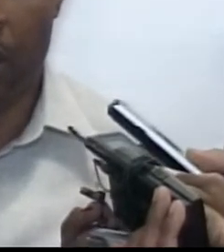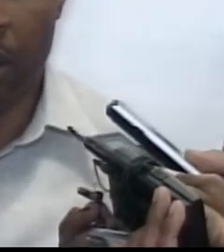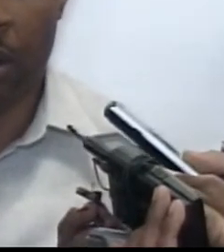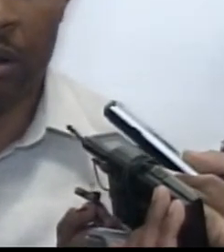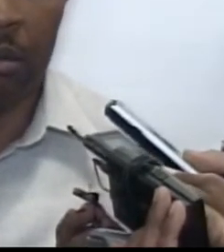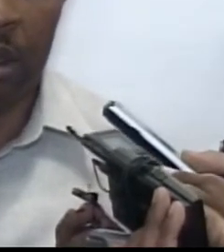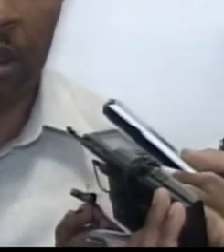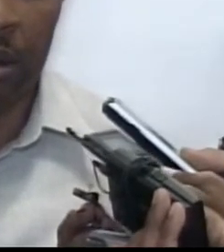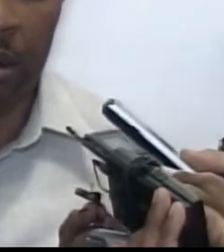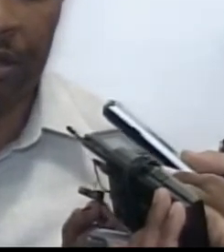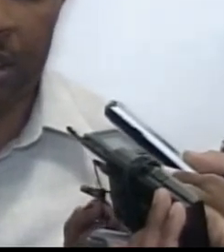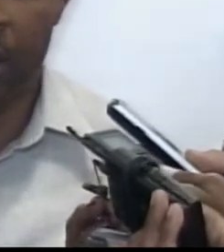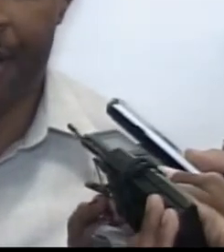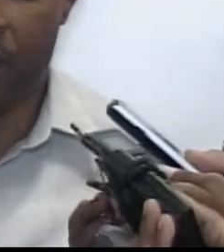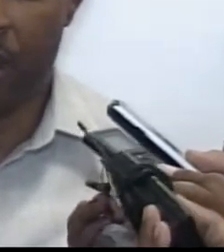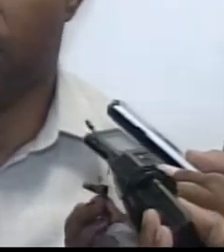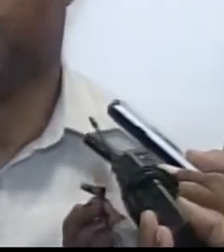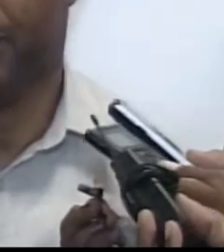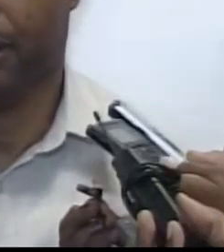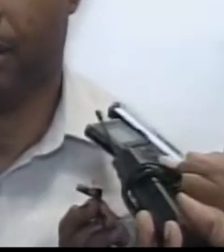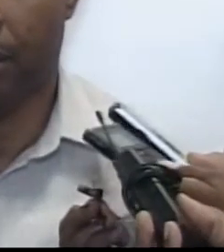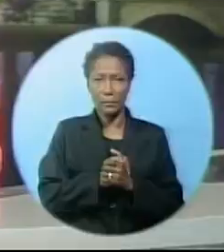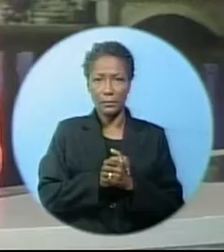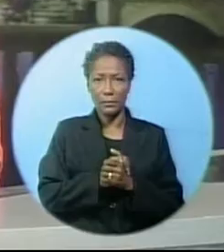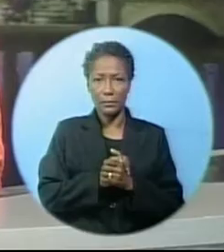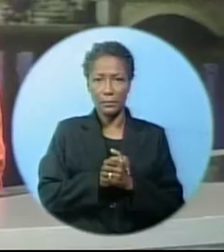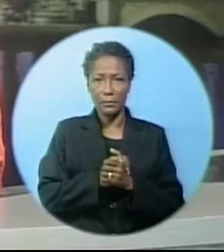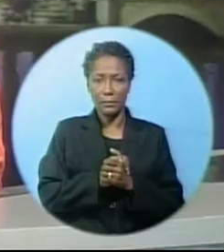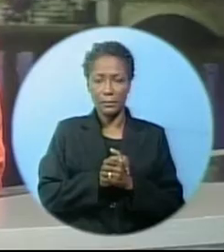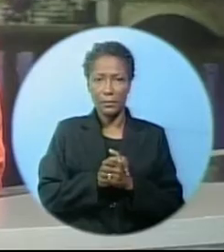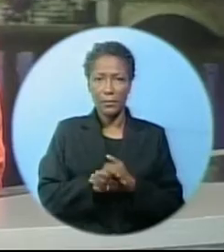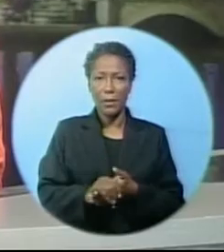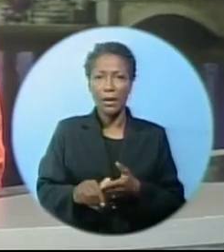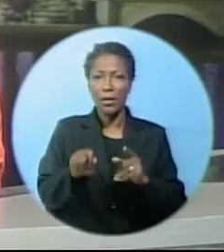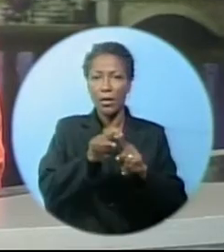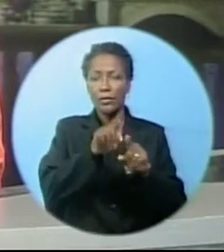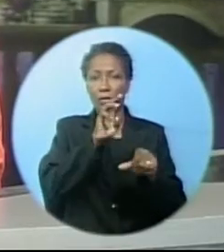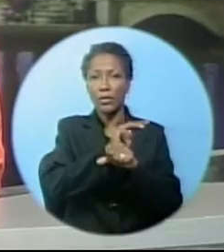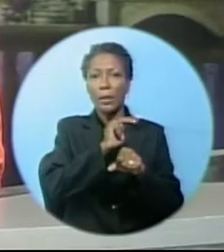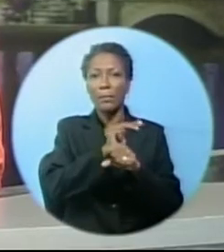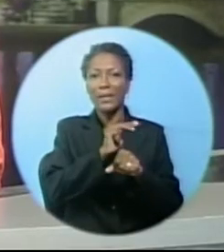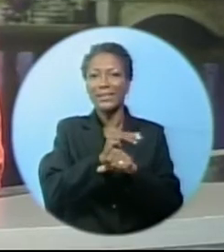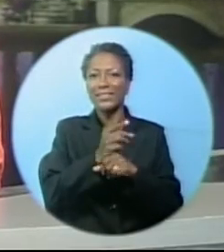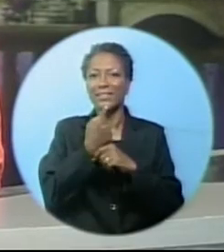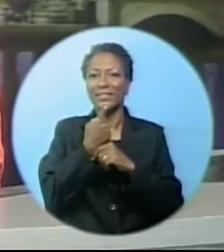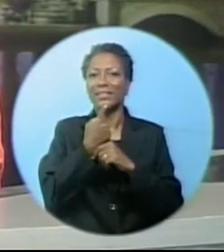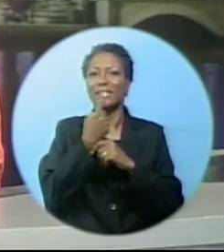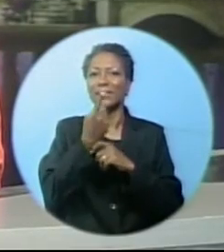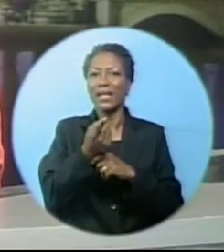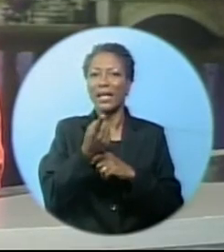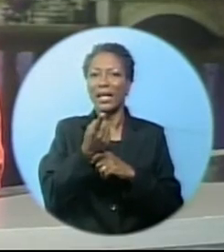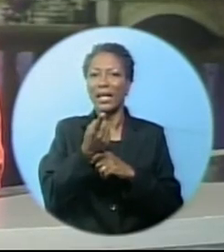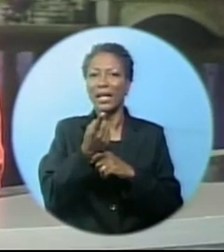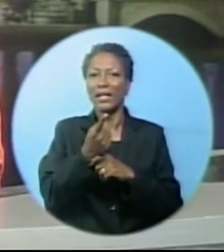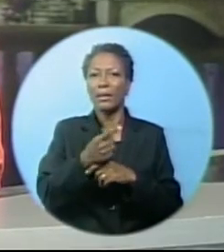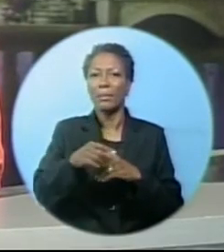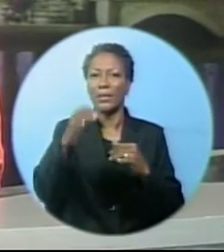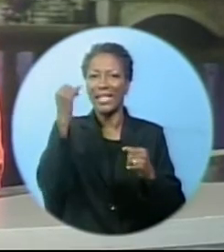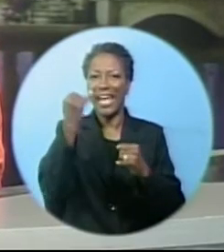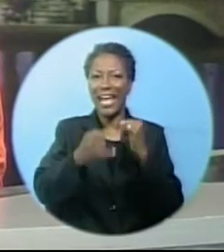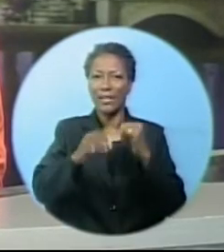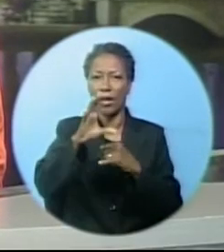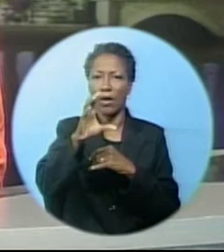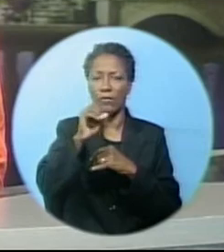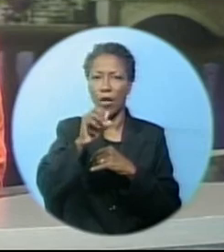cause the fiscal deficit to spike. Meanwhile, the minister also commented on the recently announced end of